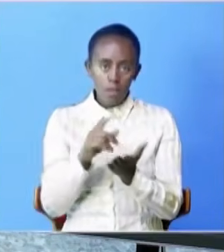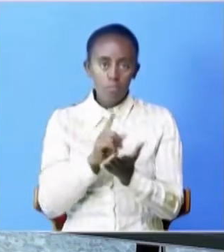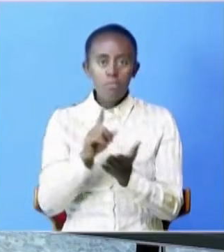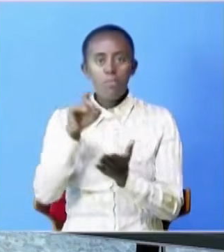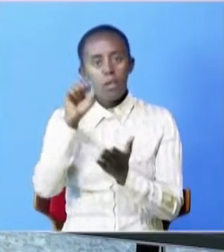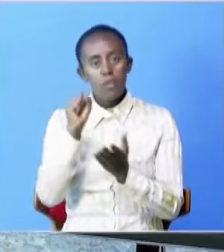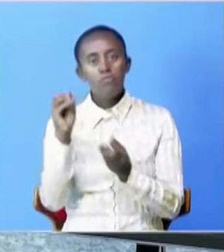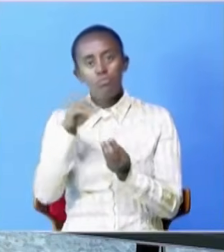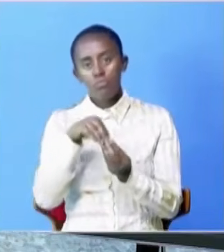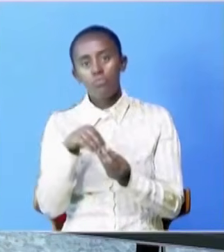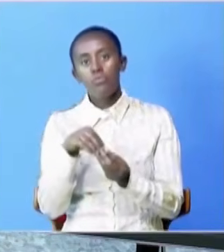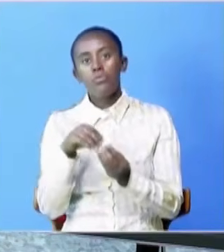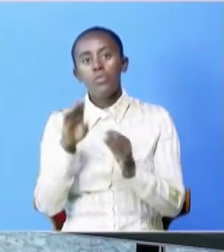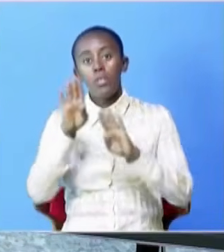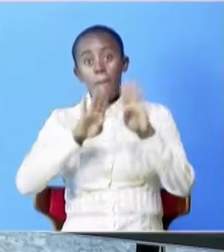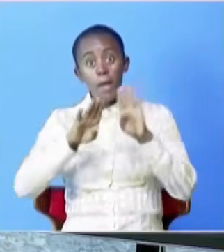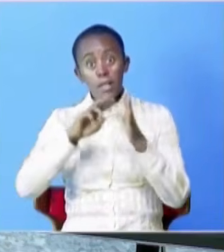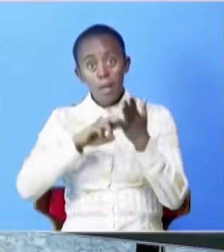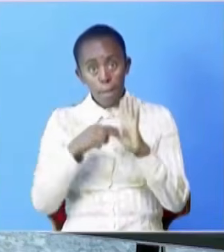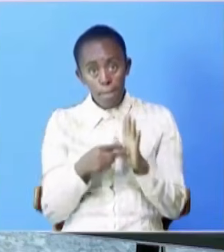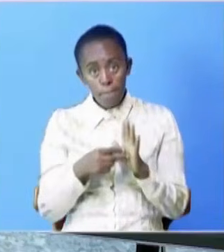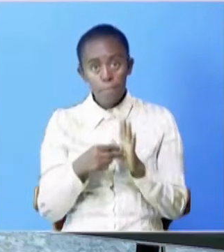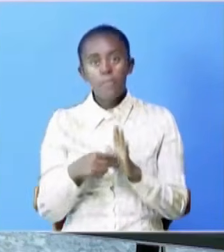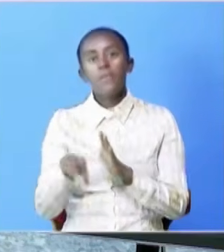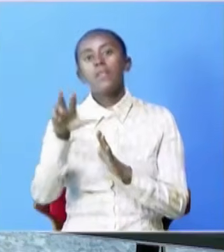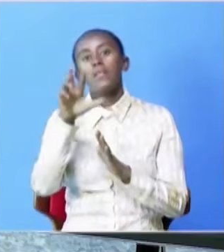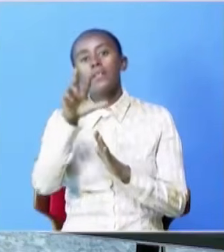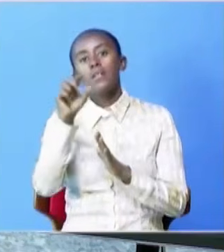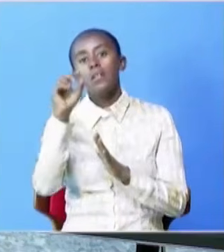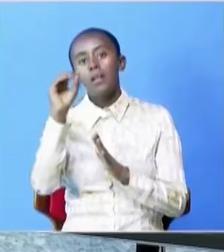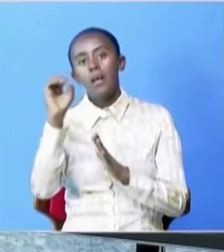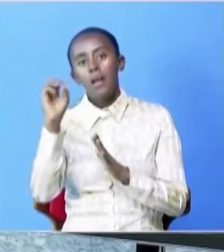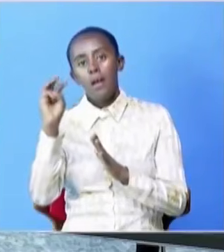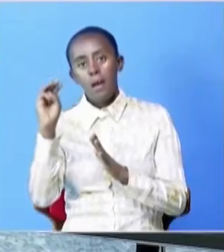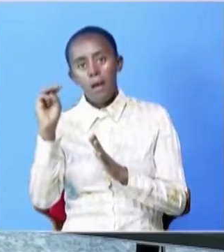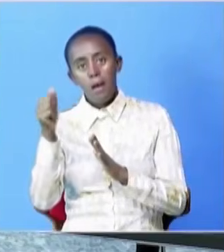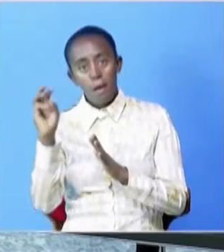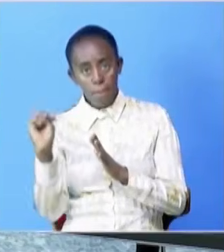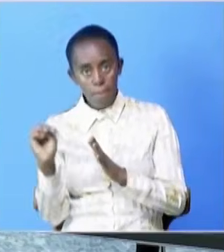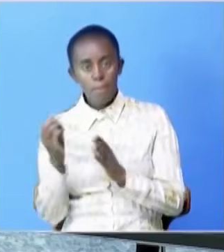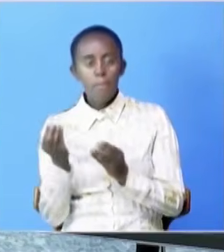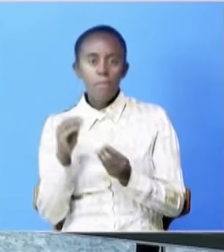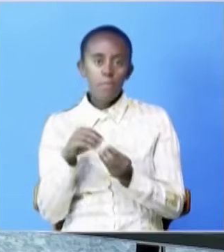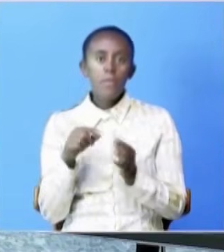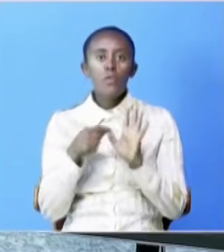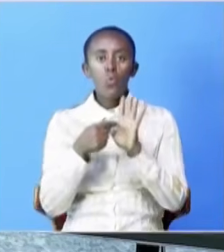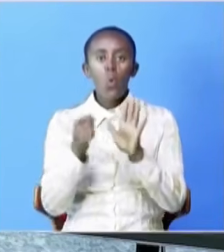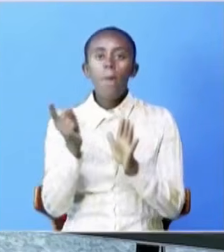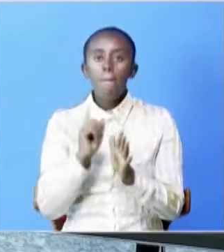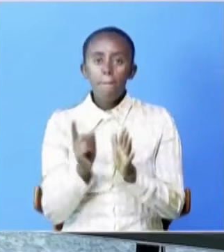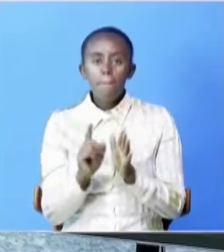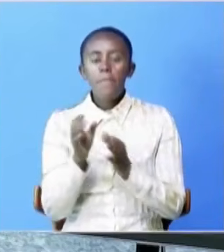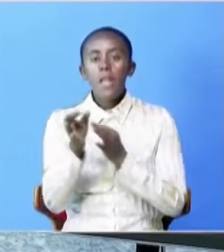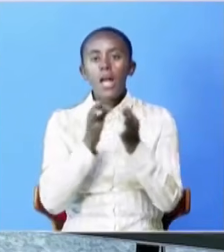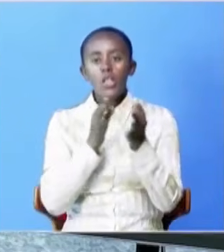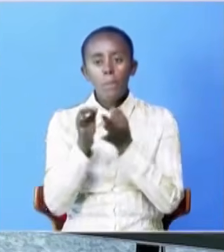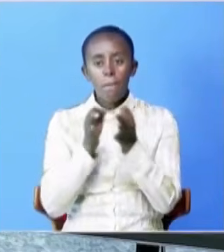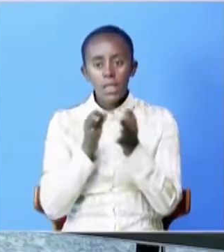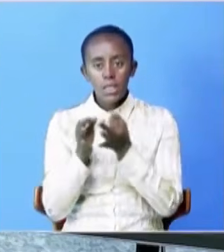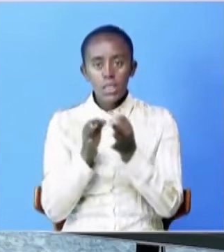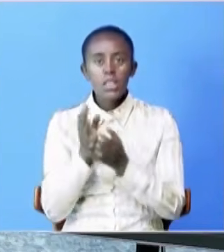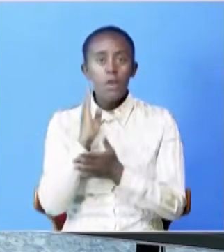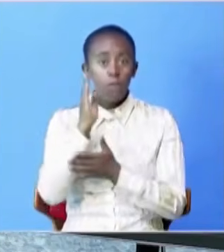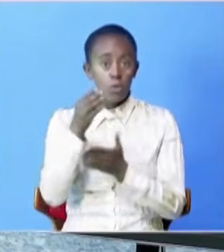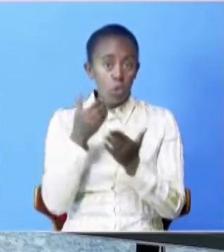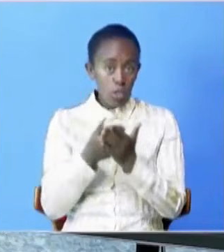S in our verb. So the bus leaves at 3 a.m. So this is also again showing what? Expressing